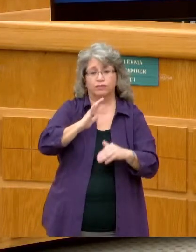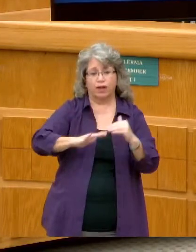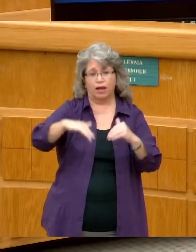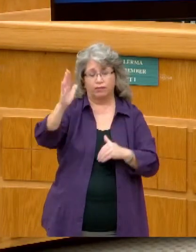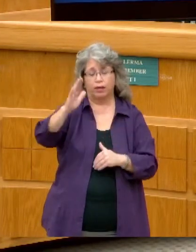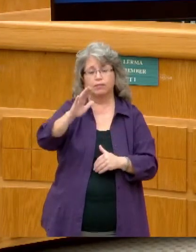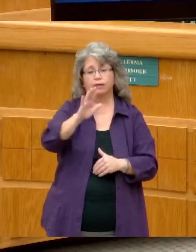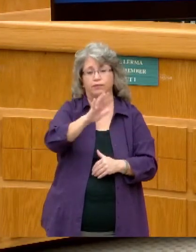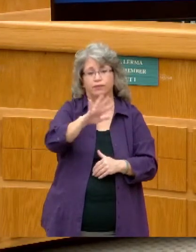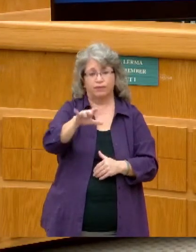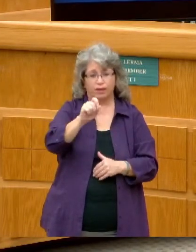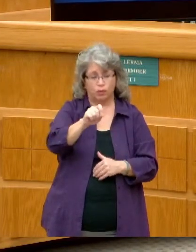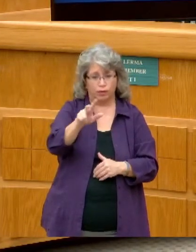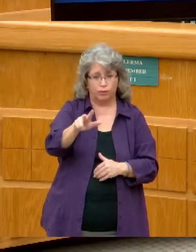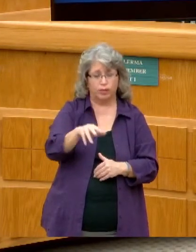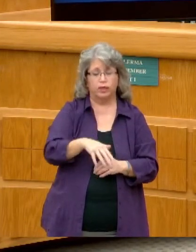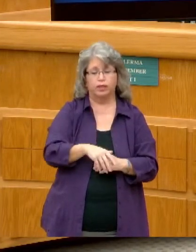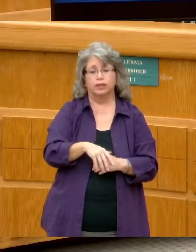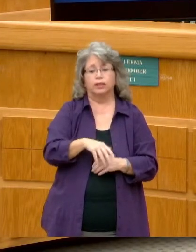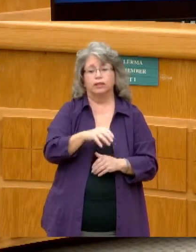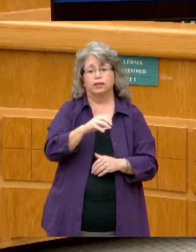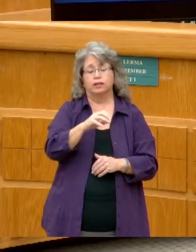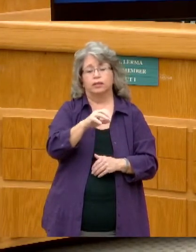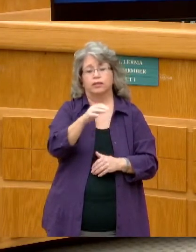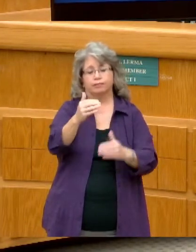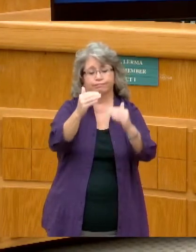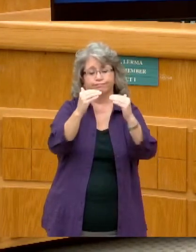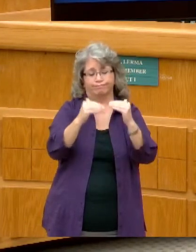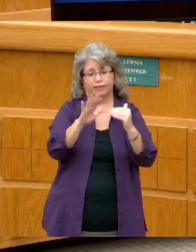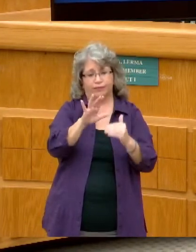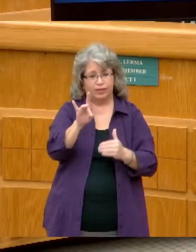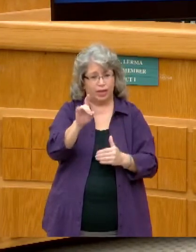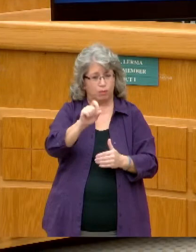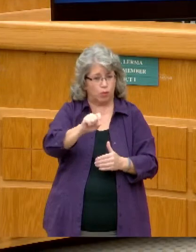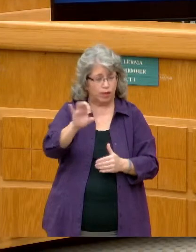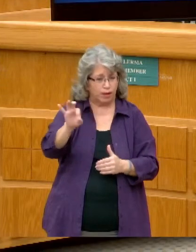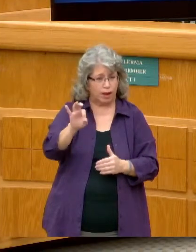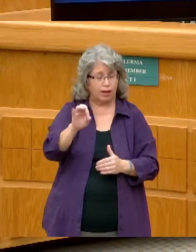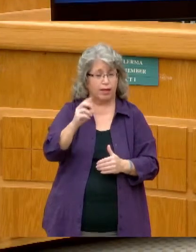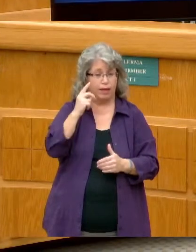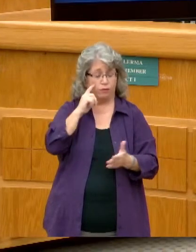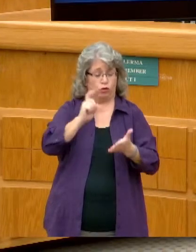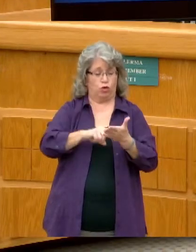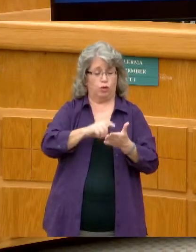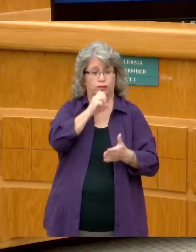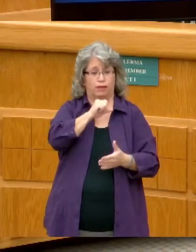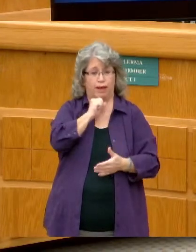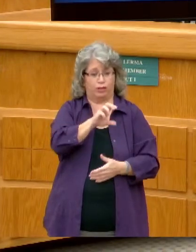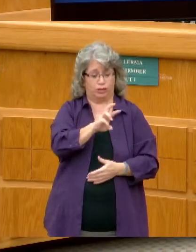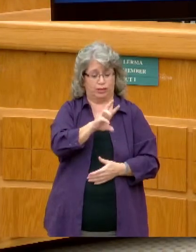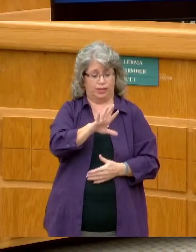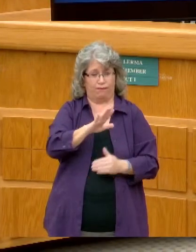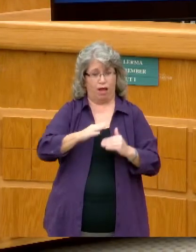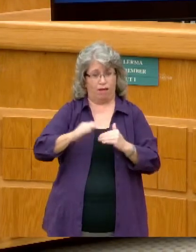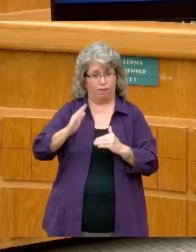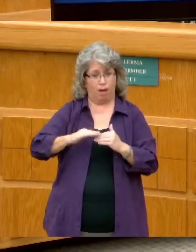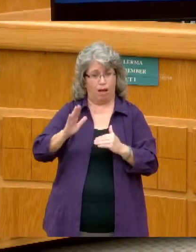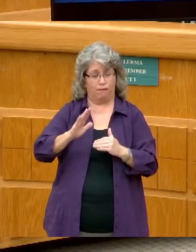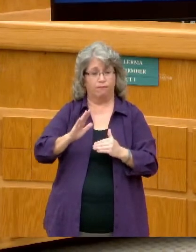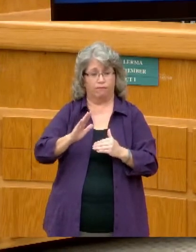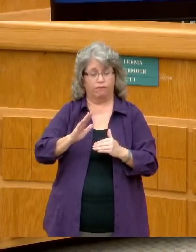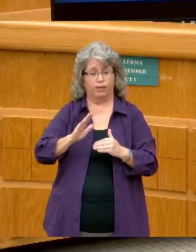population that the mayor mentioned is 58.9. And then if you look at for those 65 and older, the more vulnerable population,